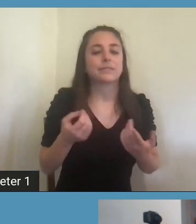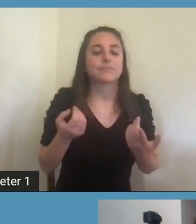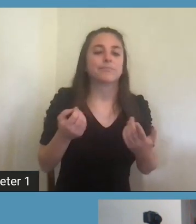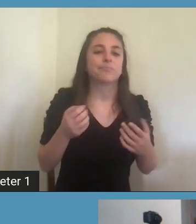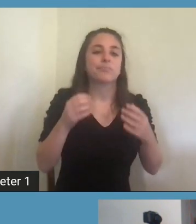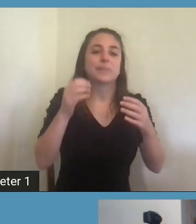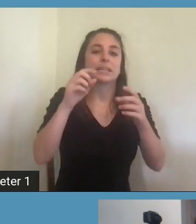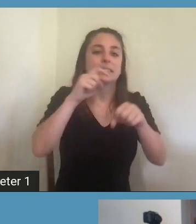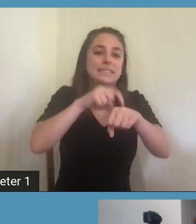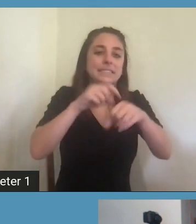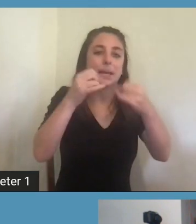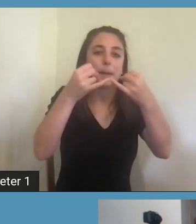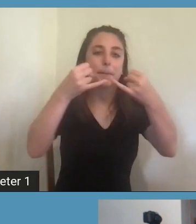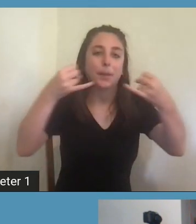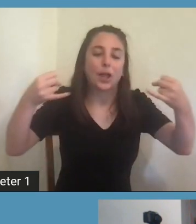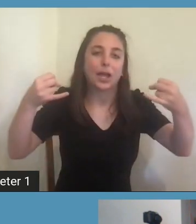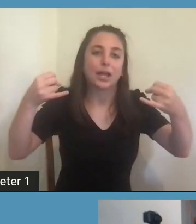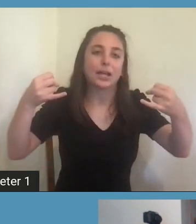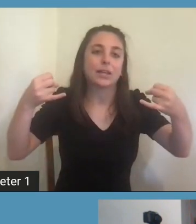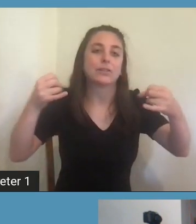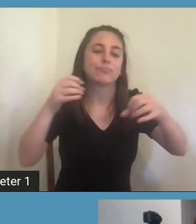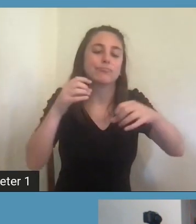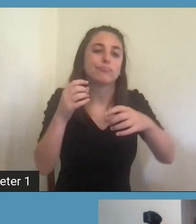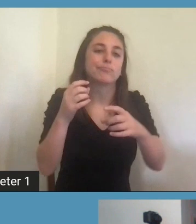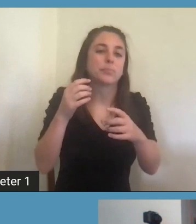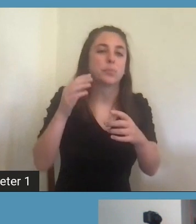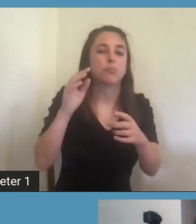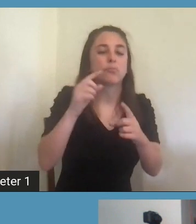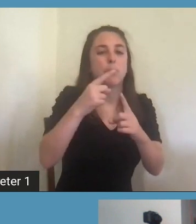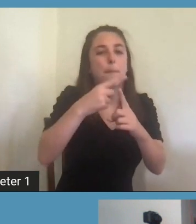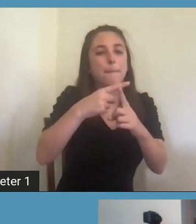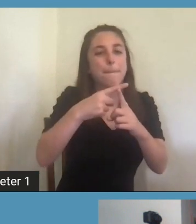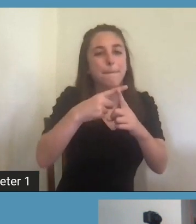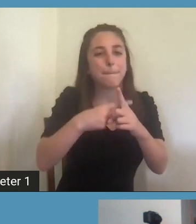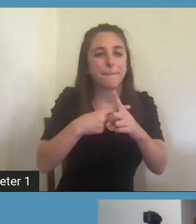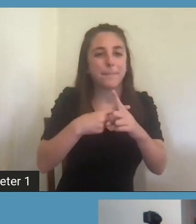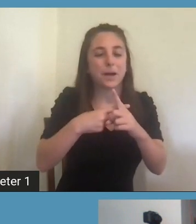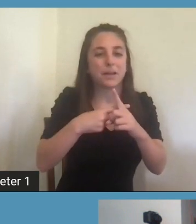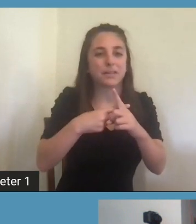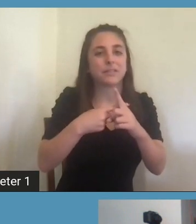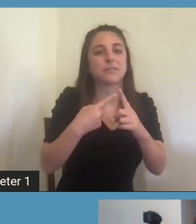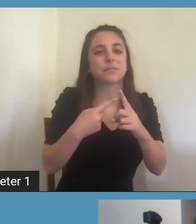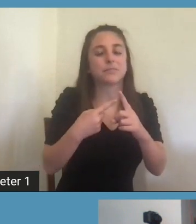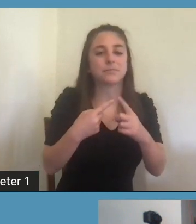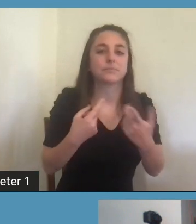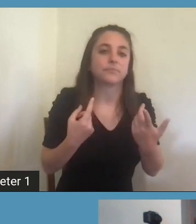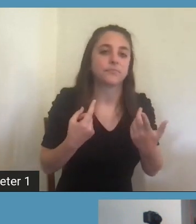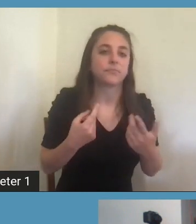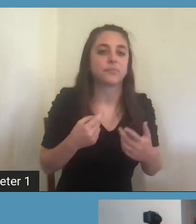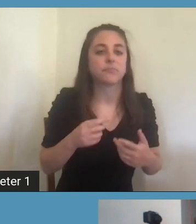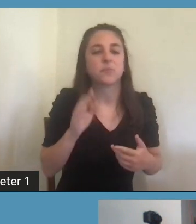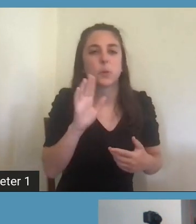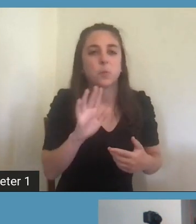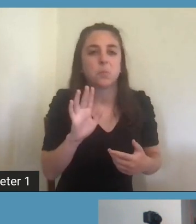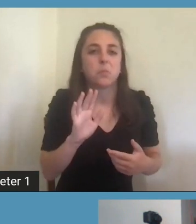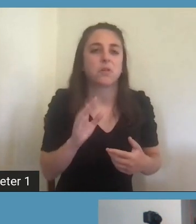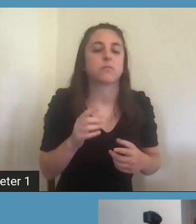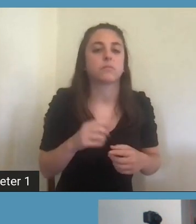timeline, probably a month minimum for me to sort of, chew